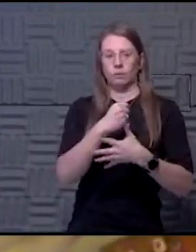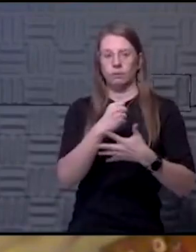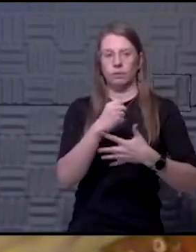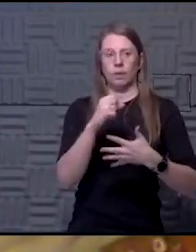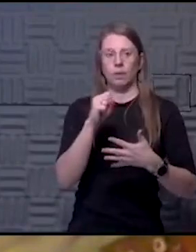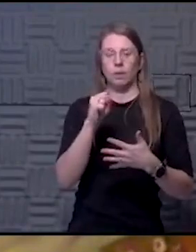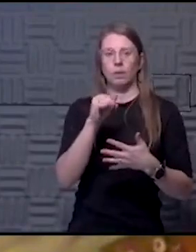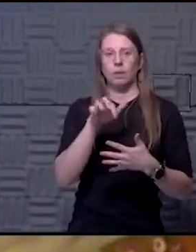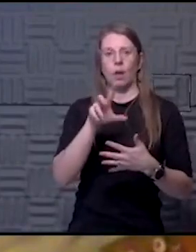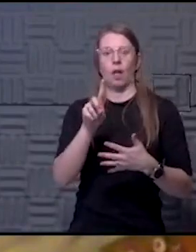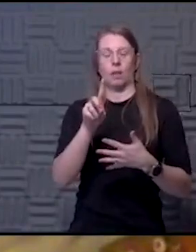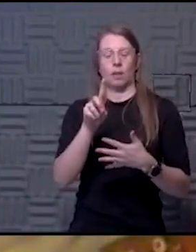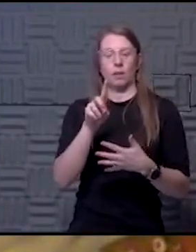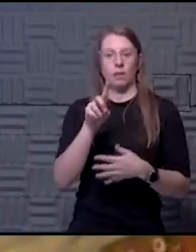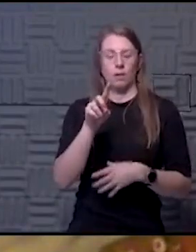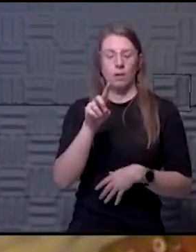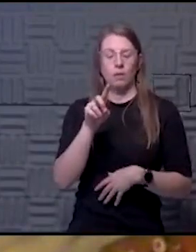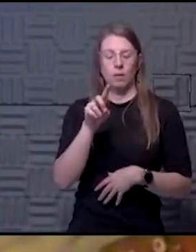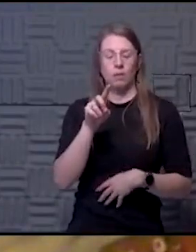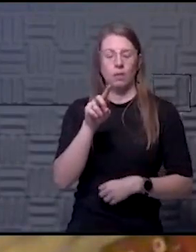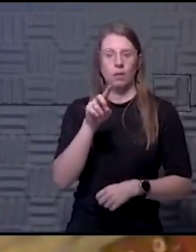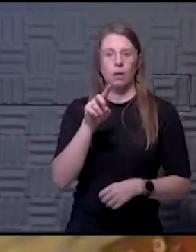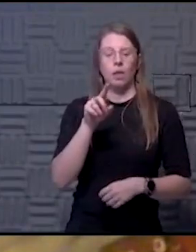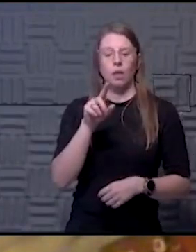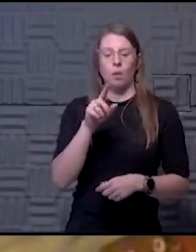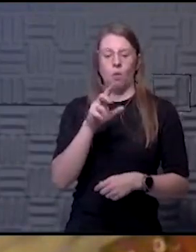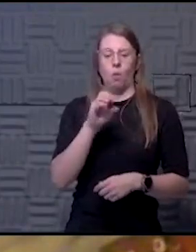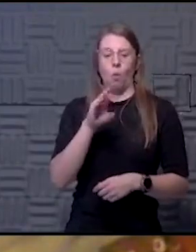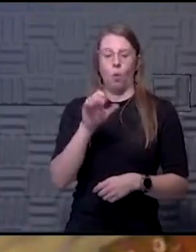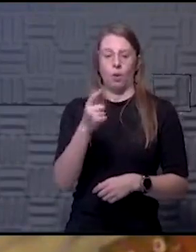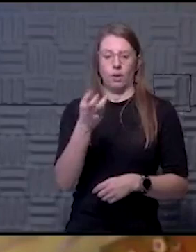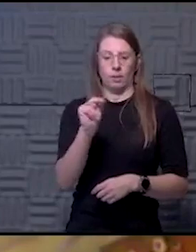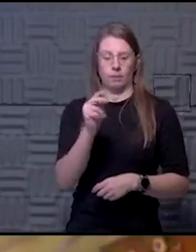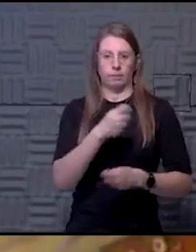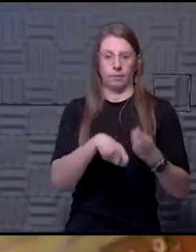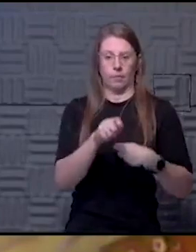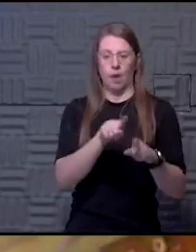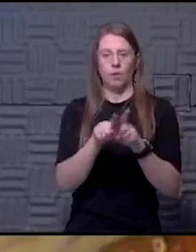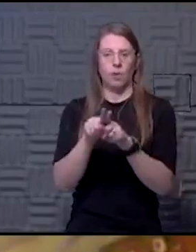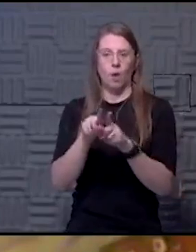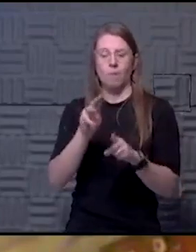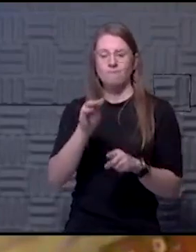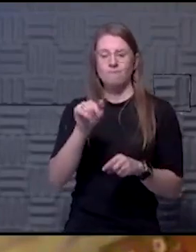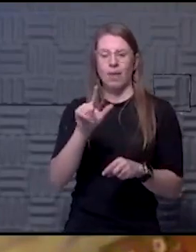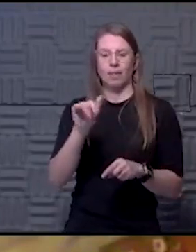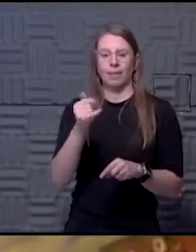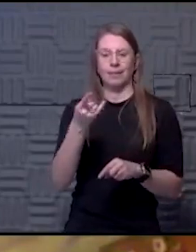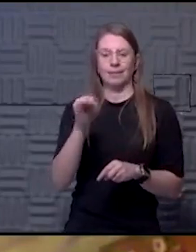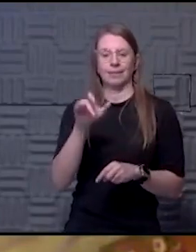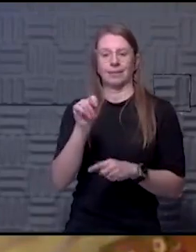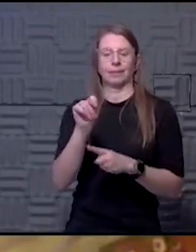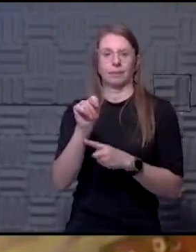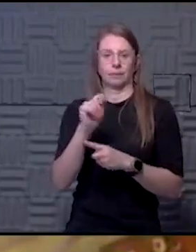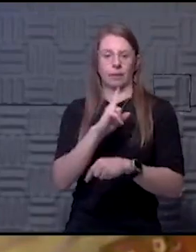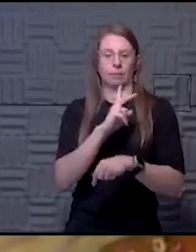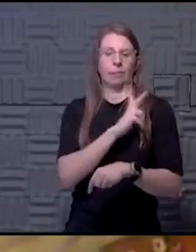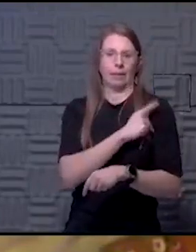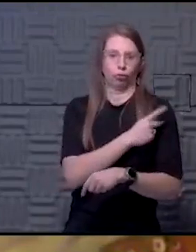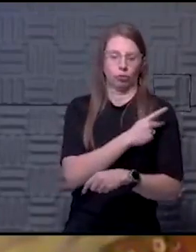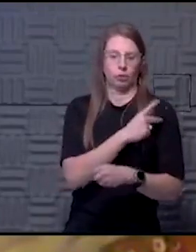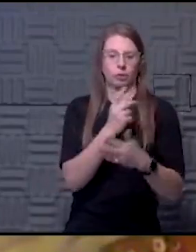organ and solid organ transplant and hematologic malignancy patients higher up, of course.